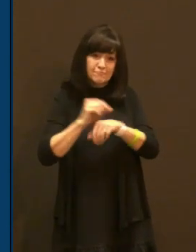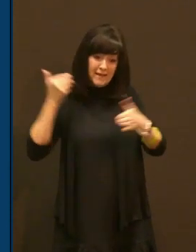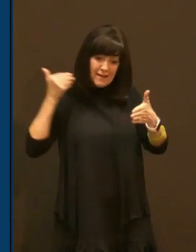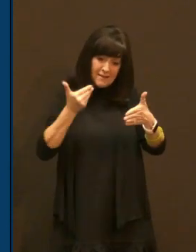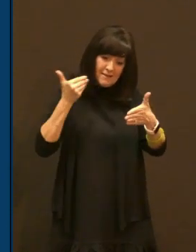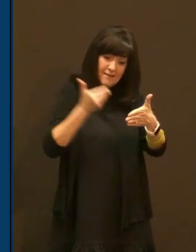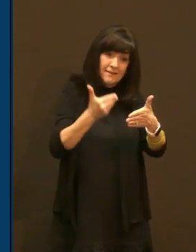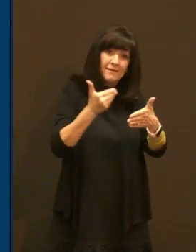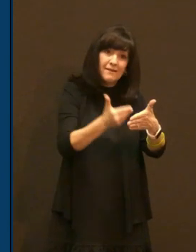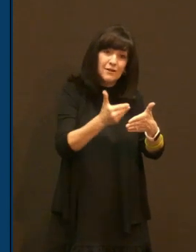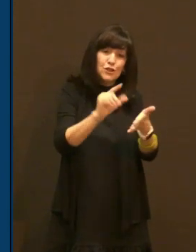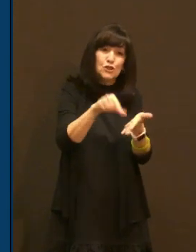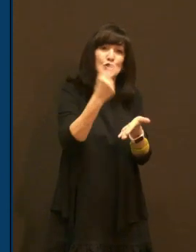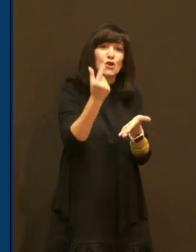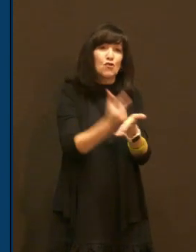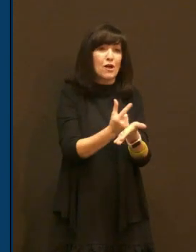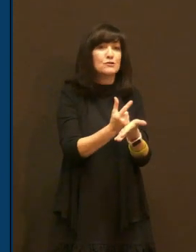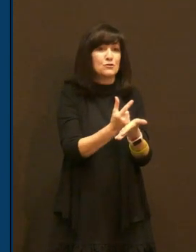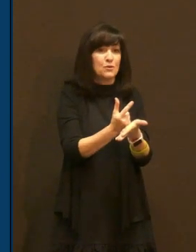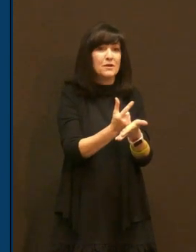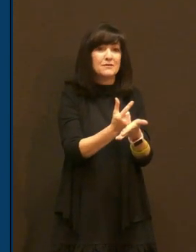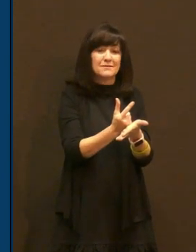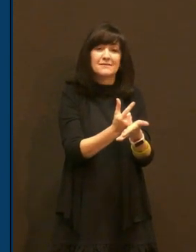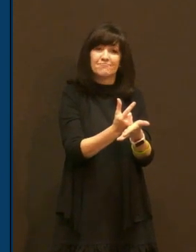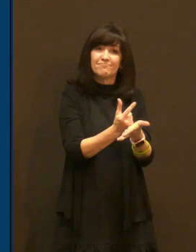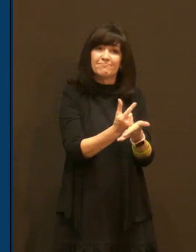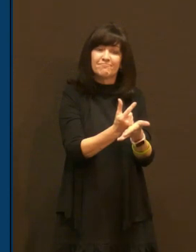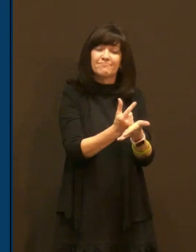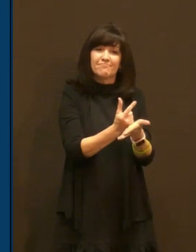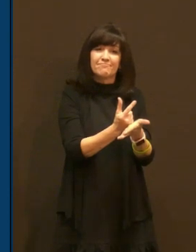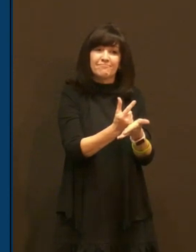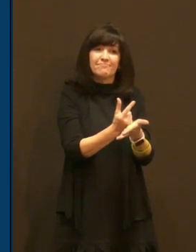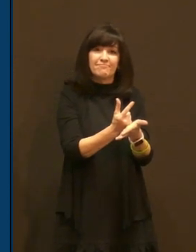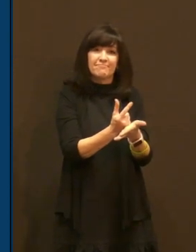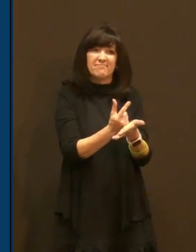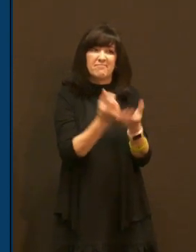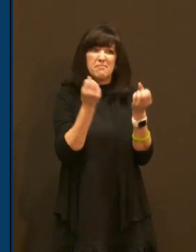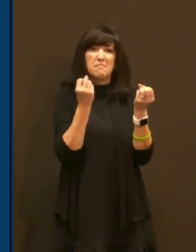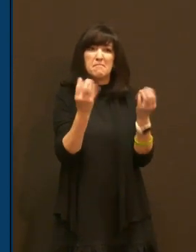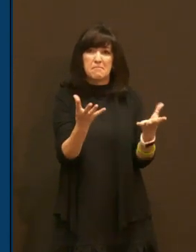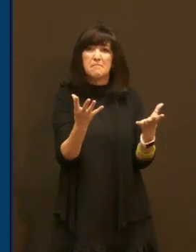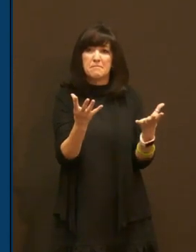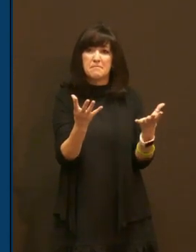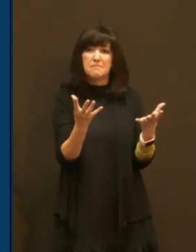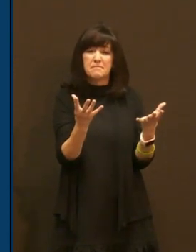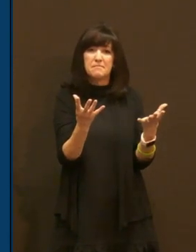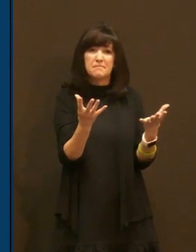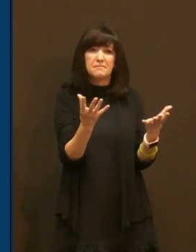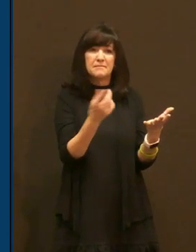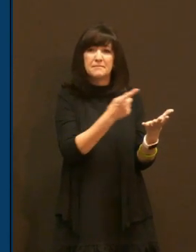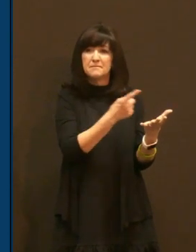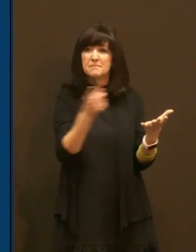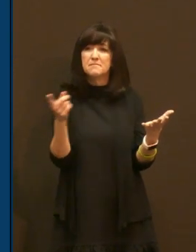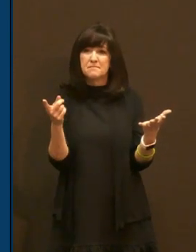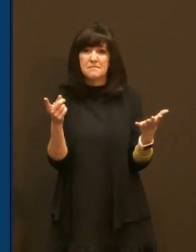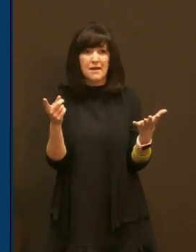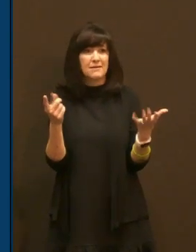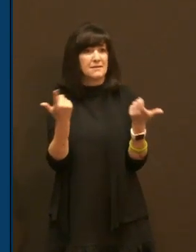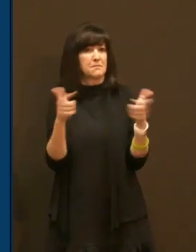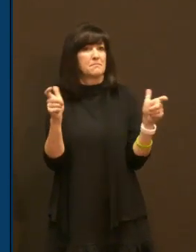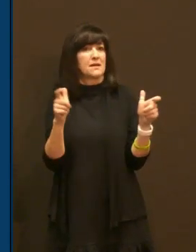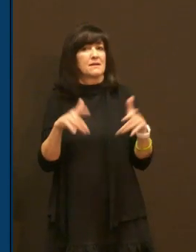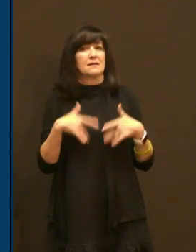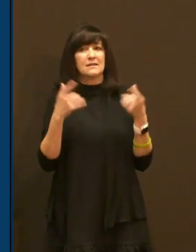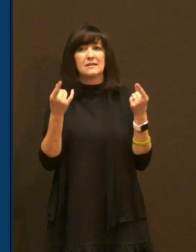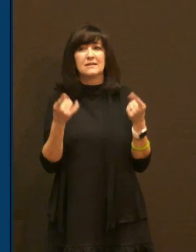graduation and looked at the graduation events that were not the big events that